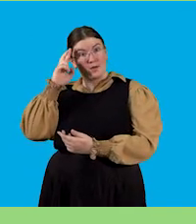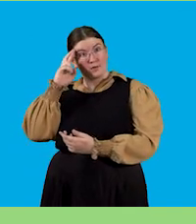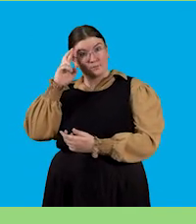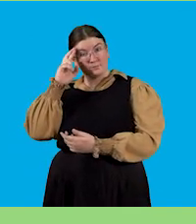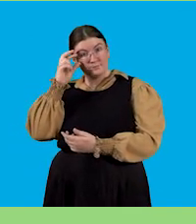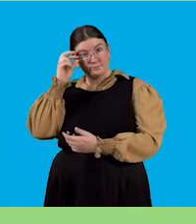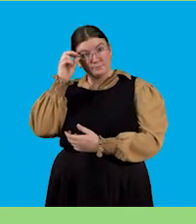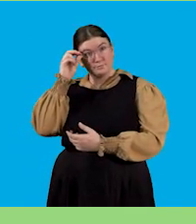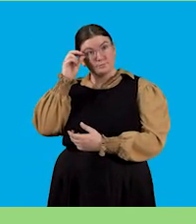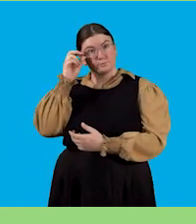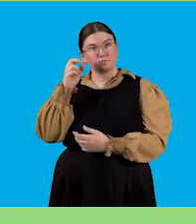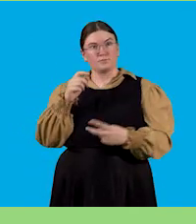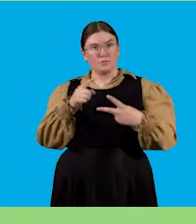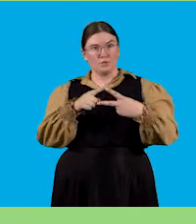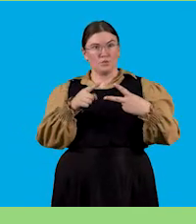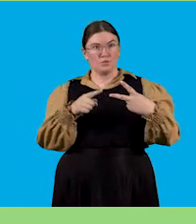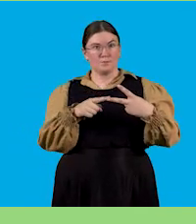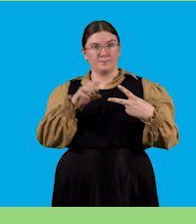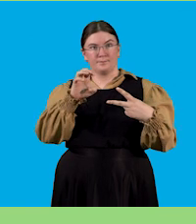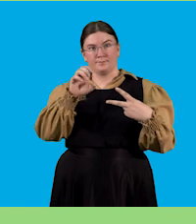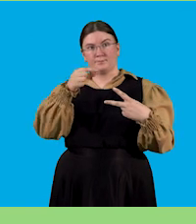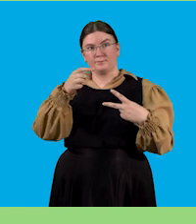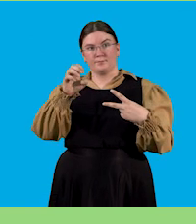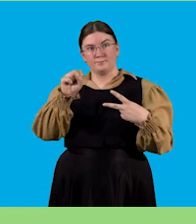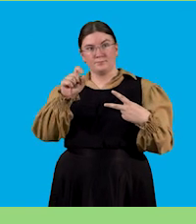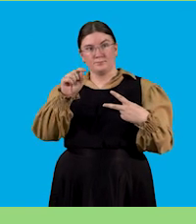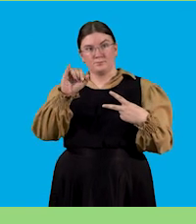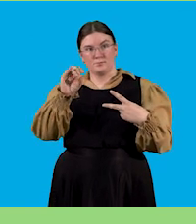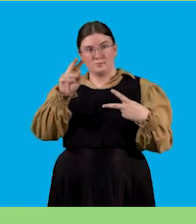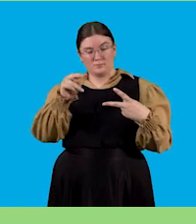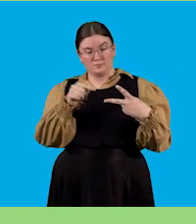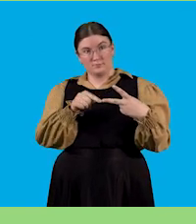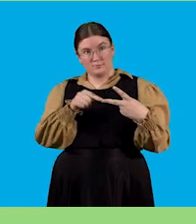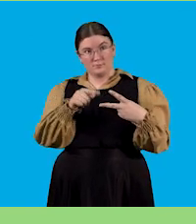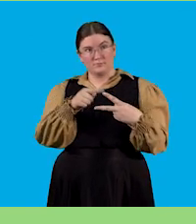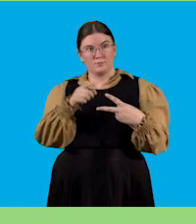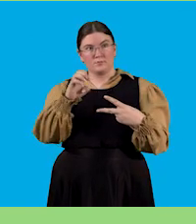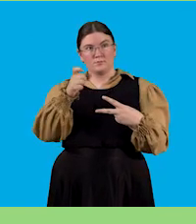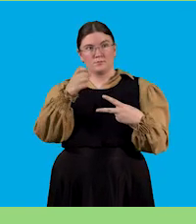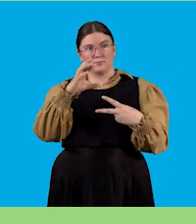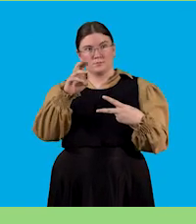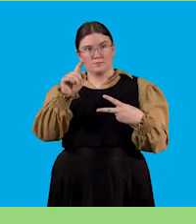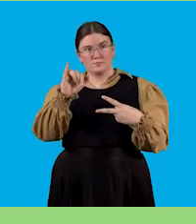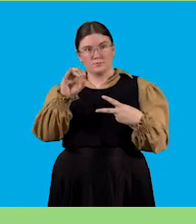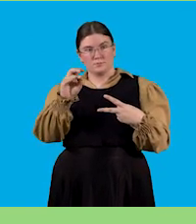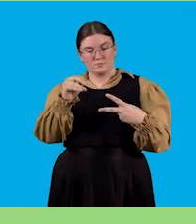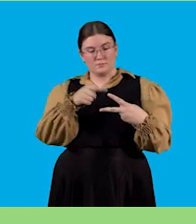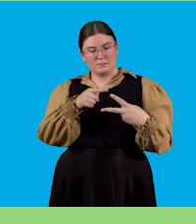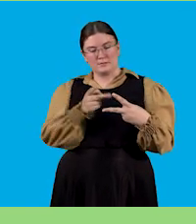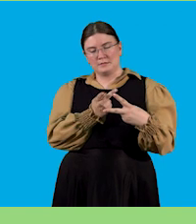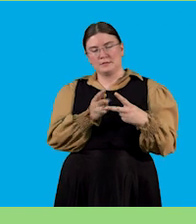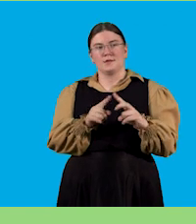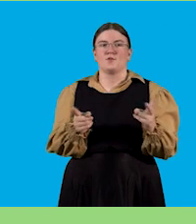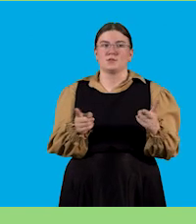there is a difference between the 2 concepts, egestion and excretion. When we